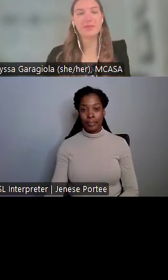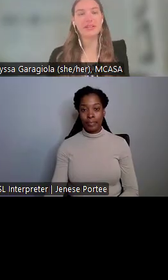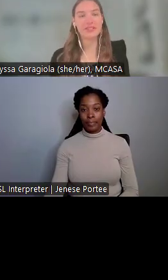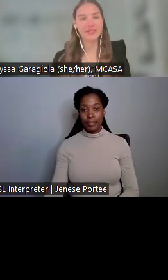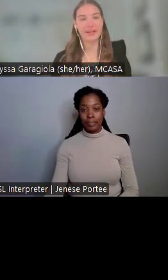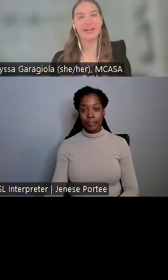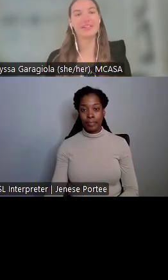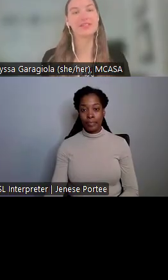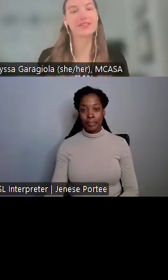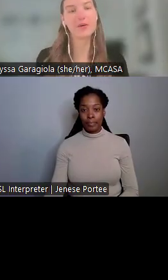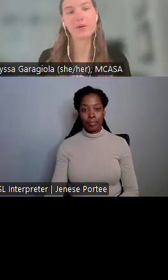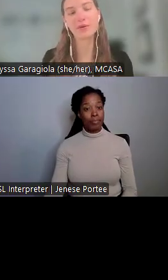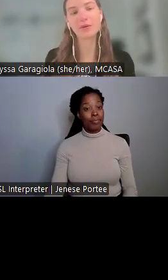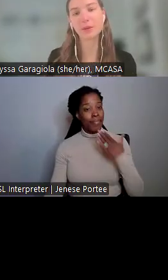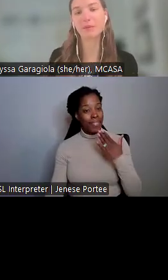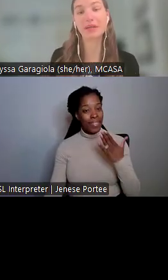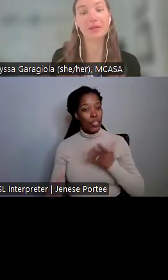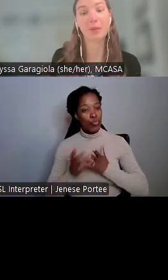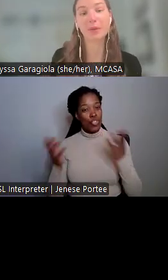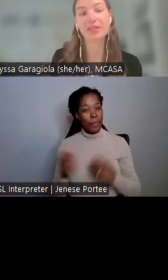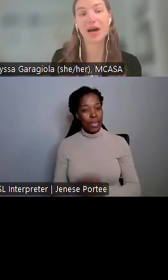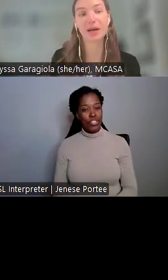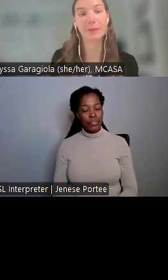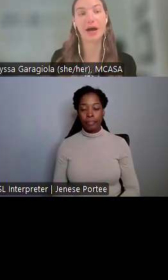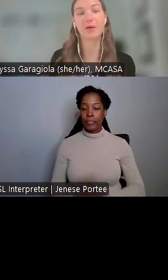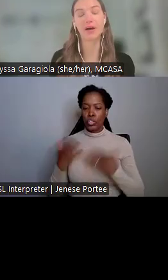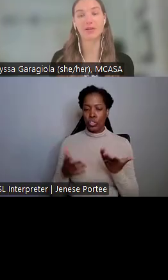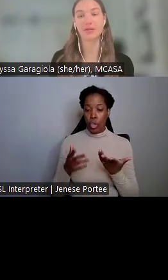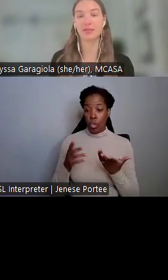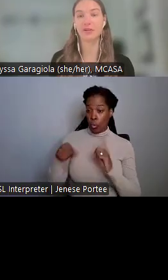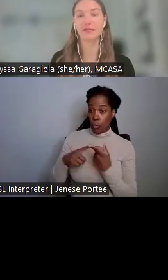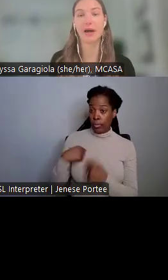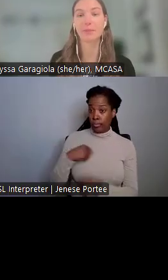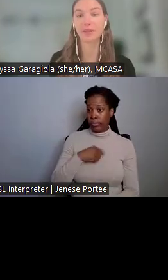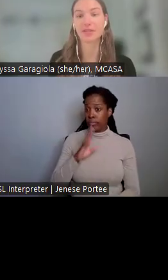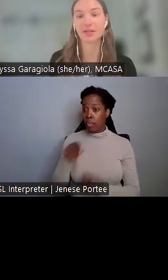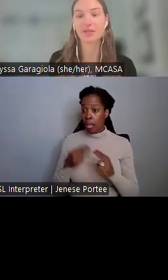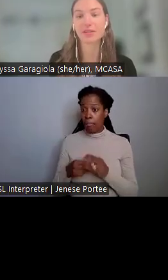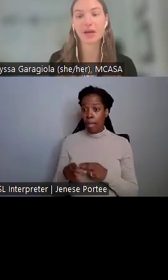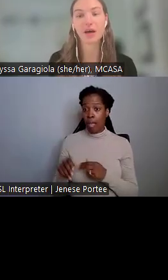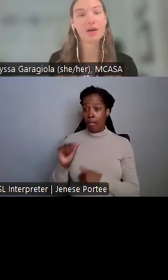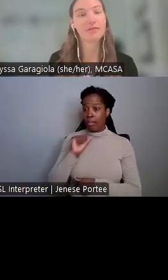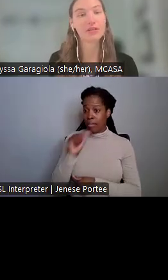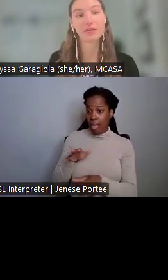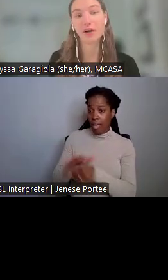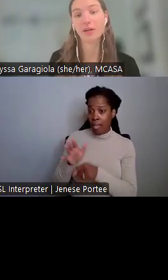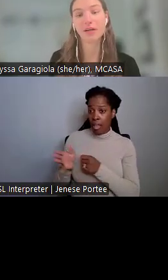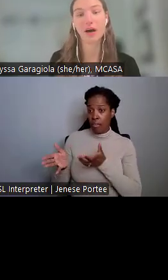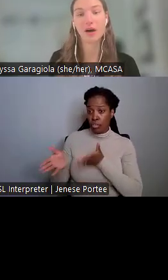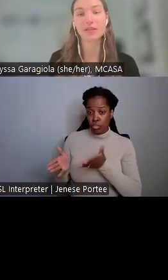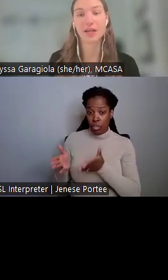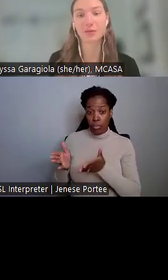Thank you so much. All right. So, who do we mean when we talk about underserved populations? First